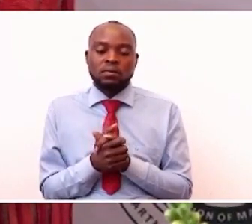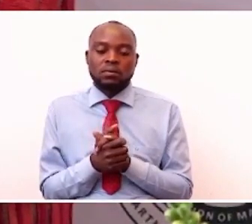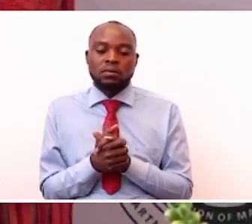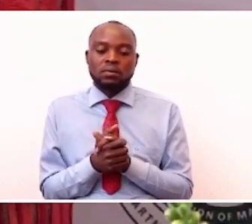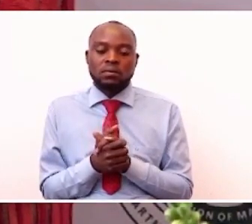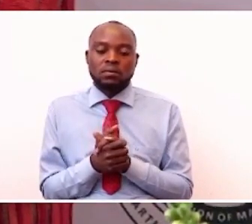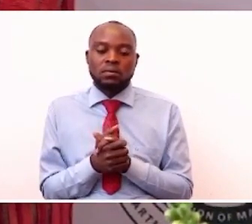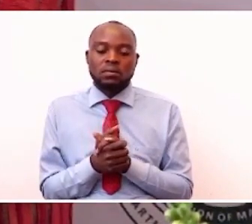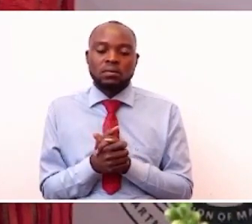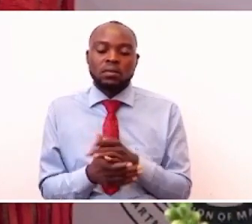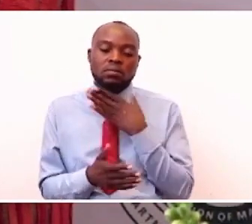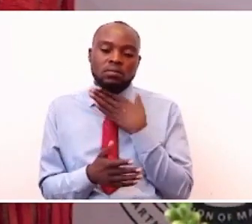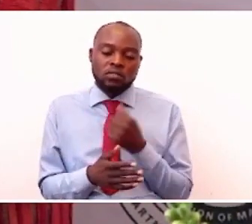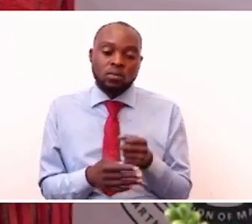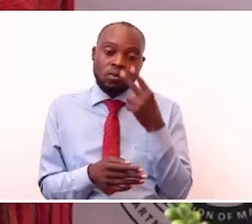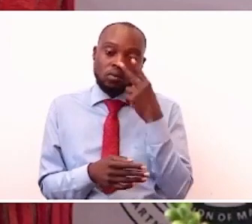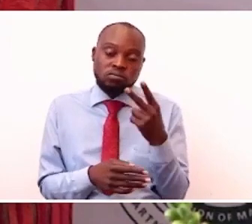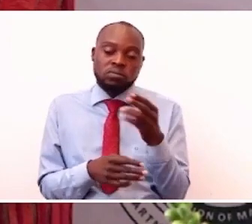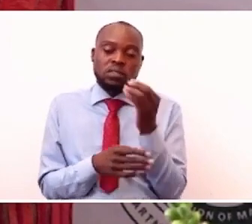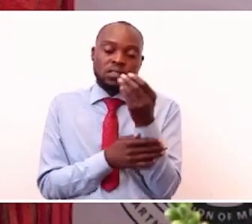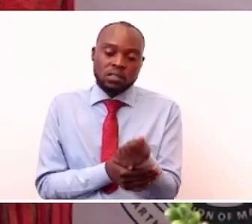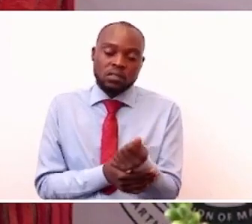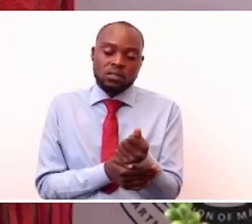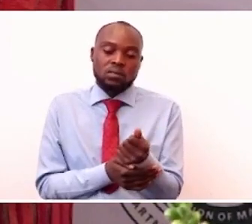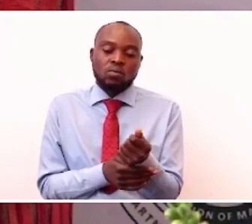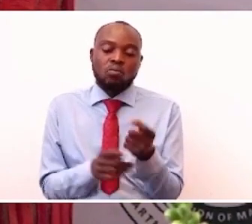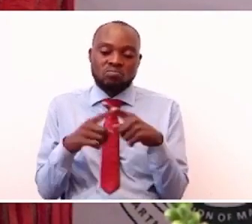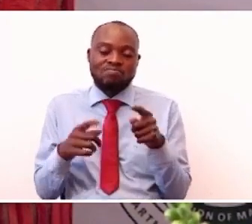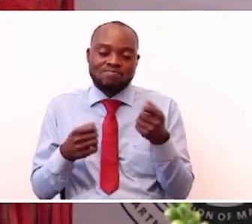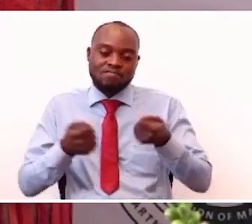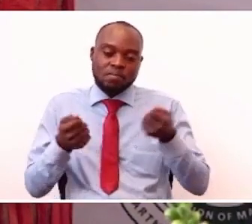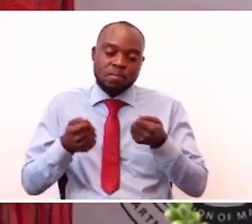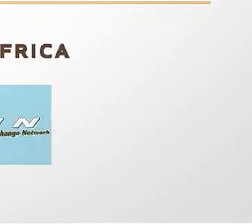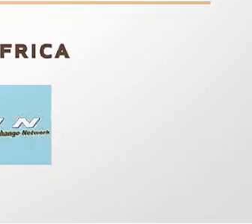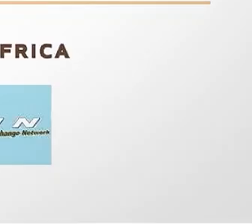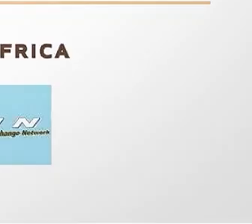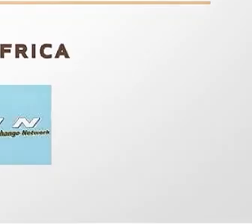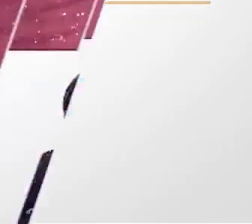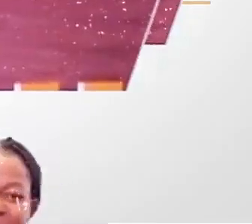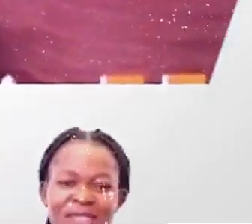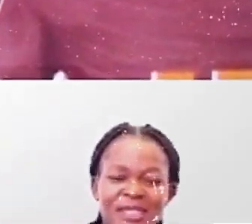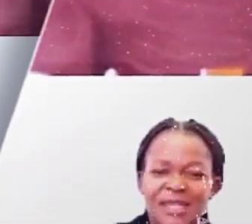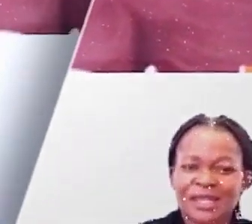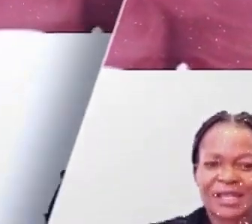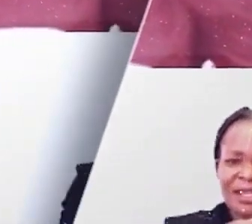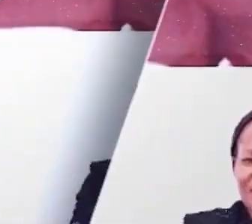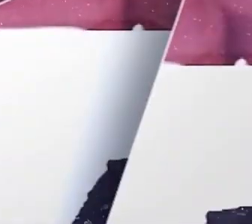need to trace transactions to curb financial flows of cash.